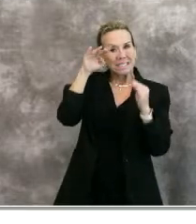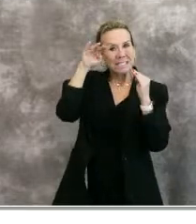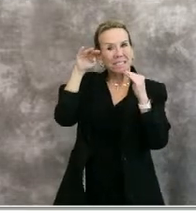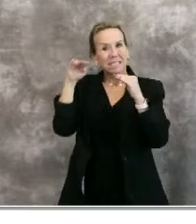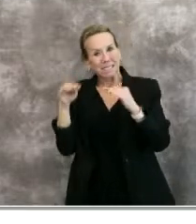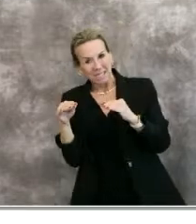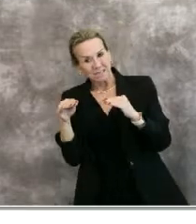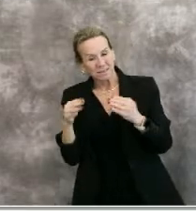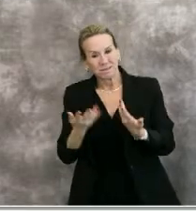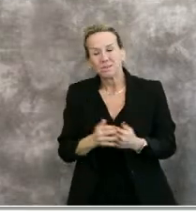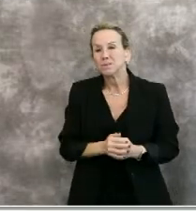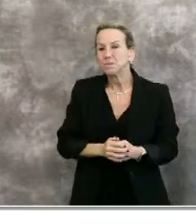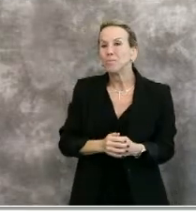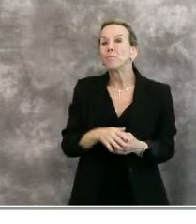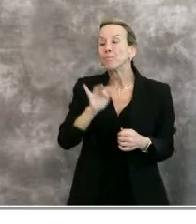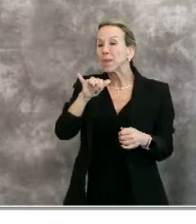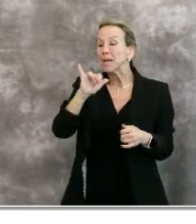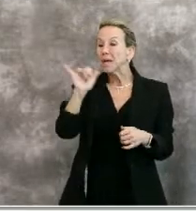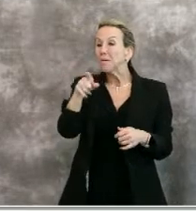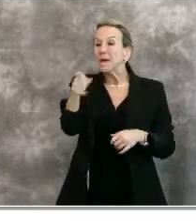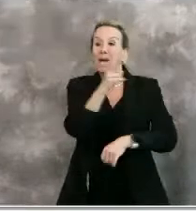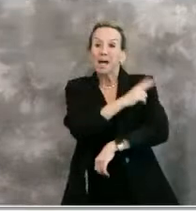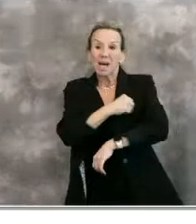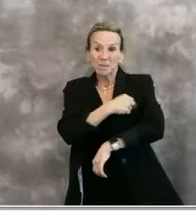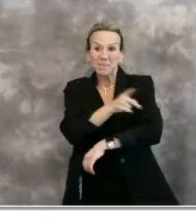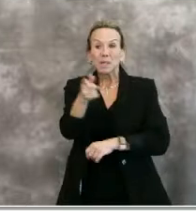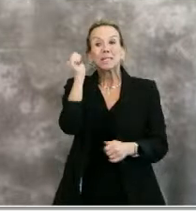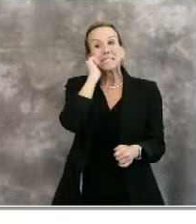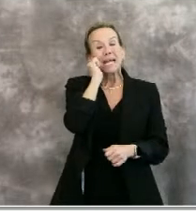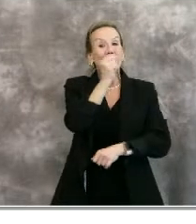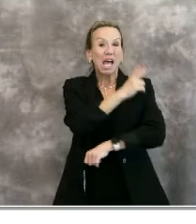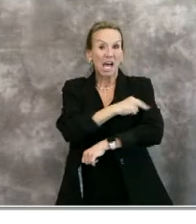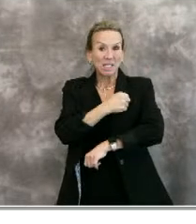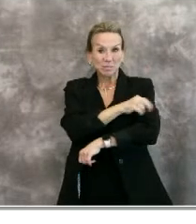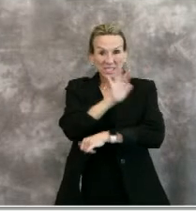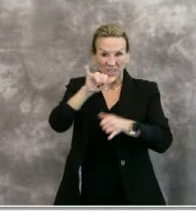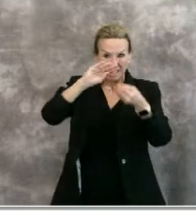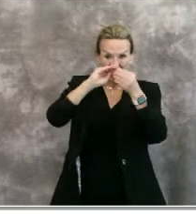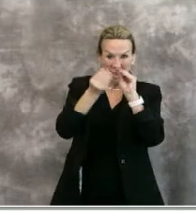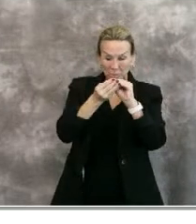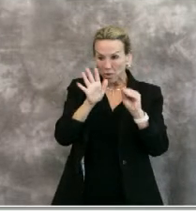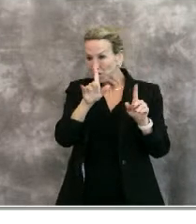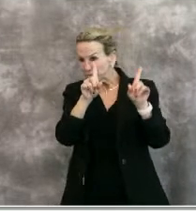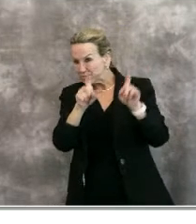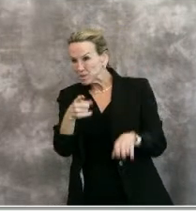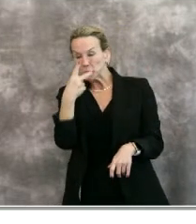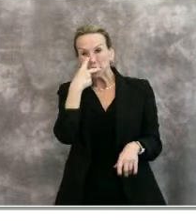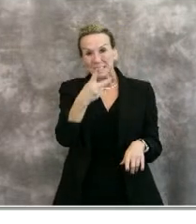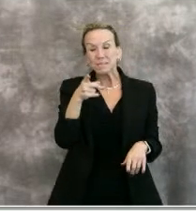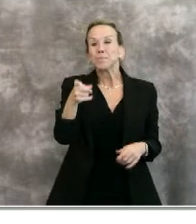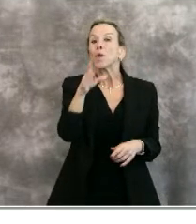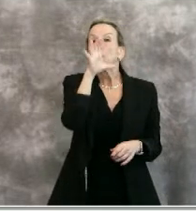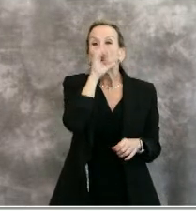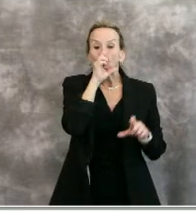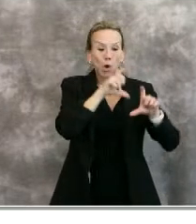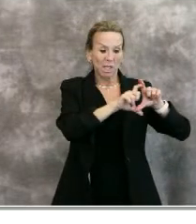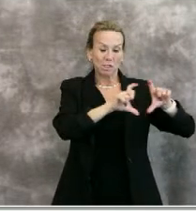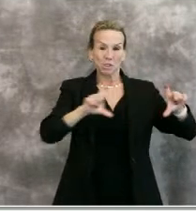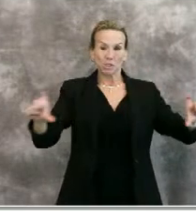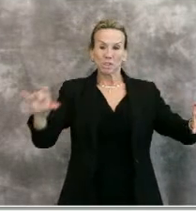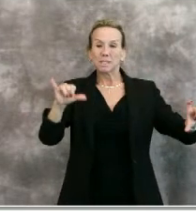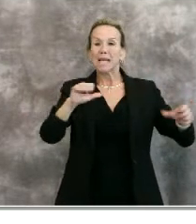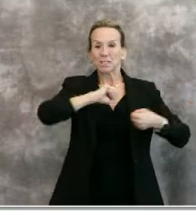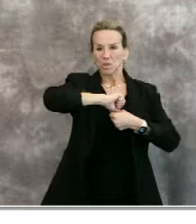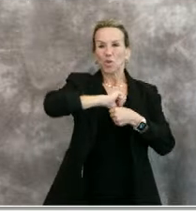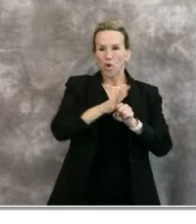stable. Daily hospital census on the next slide, you can see right there in the orange is our COVID-related